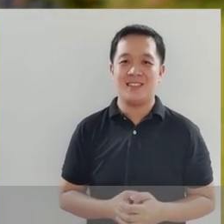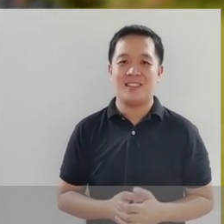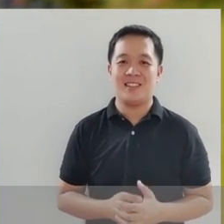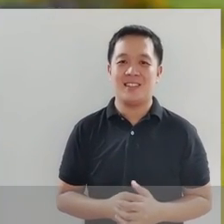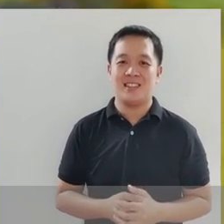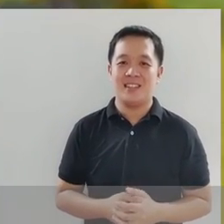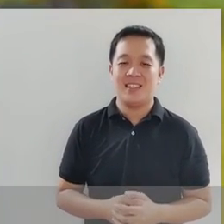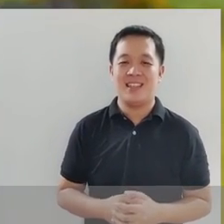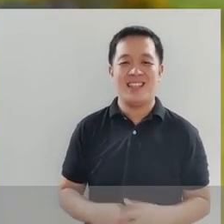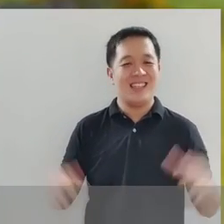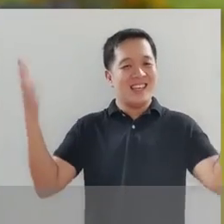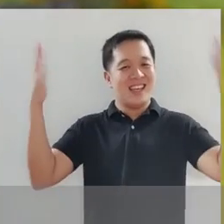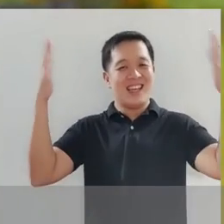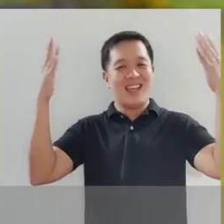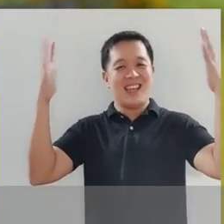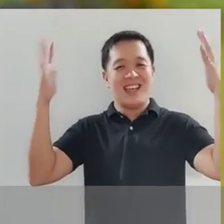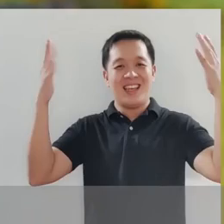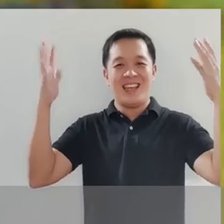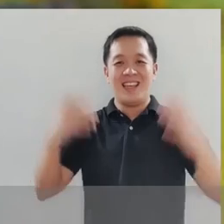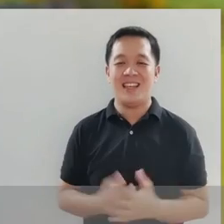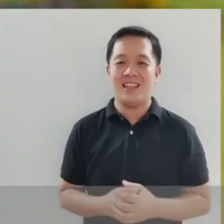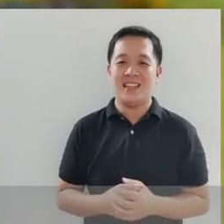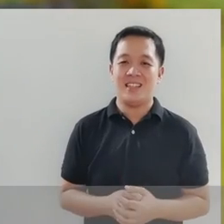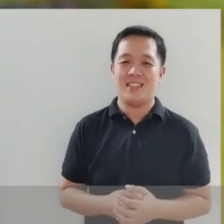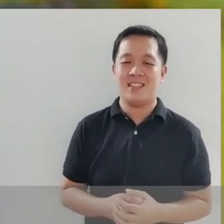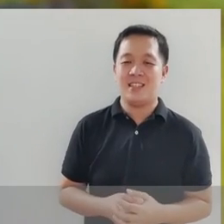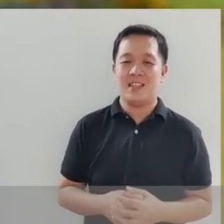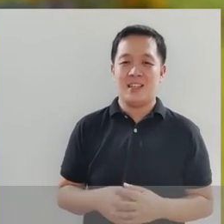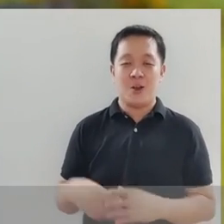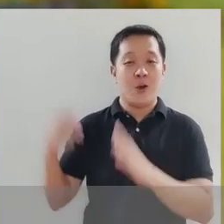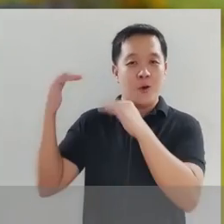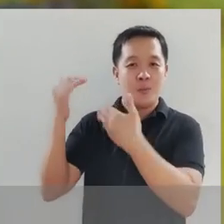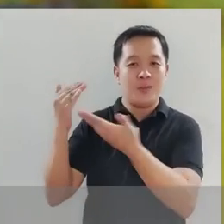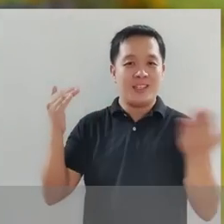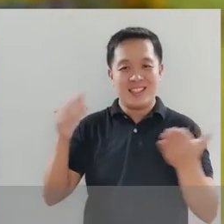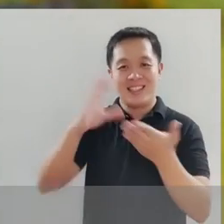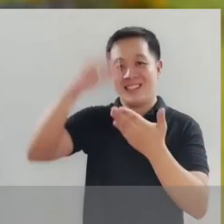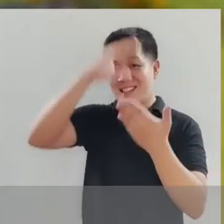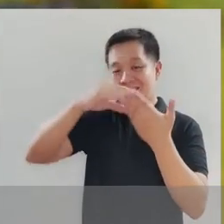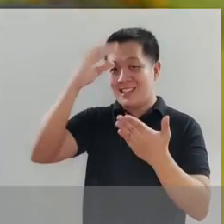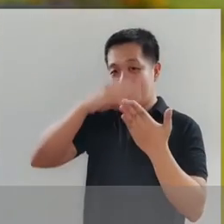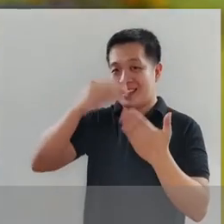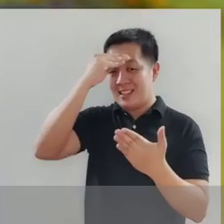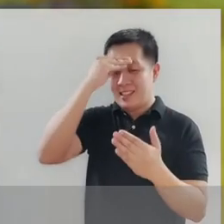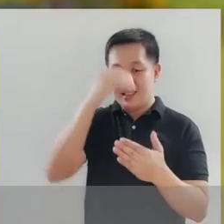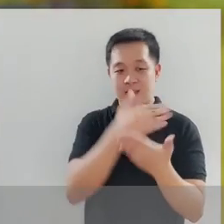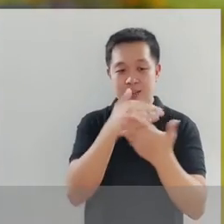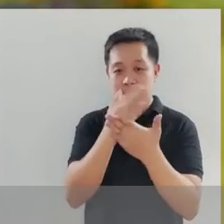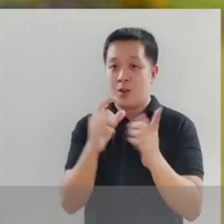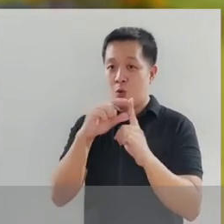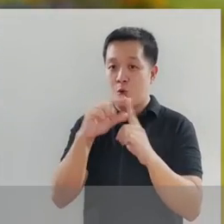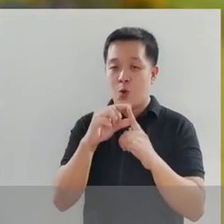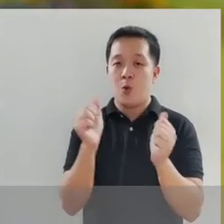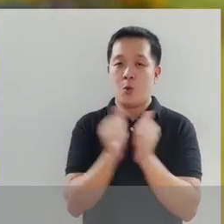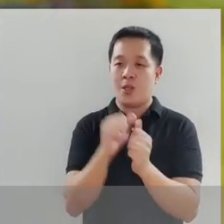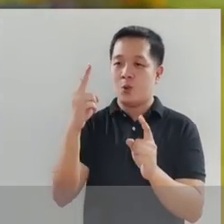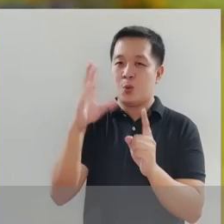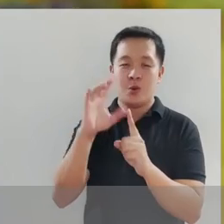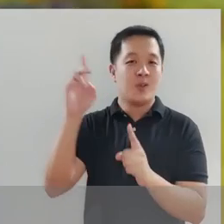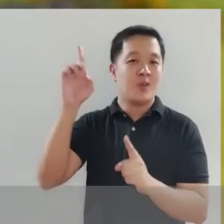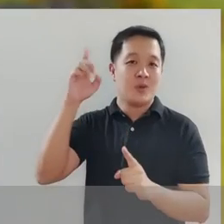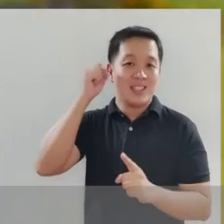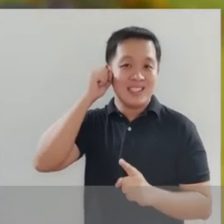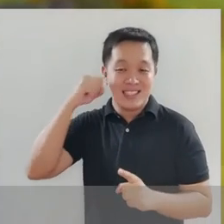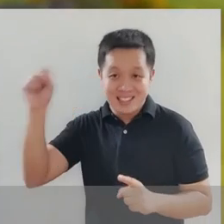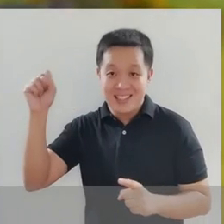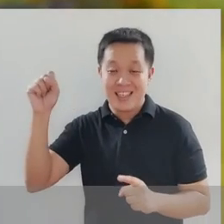digraph. Hooray for today! I hope you have learned and will remember some words with consonant digraphs,